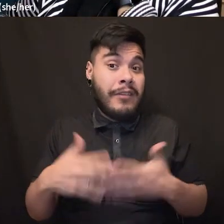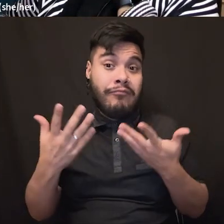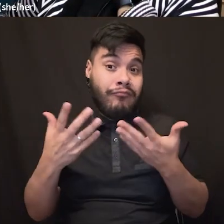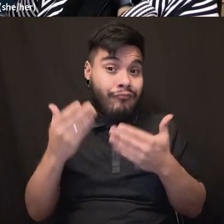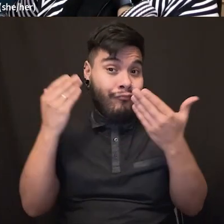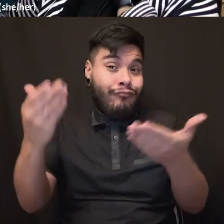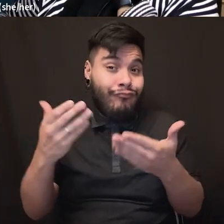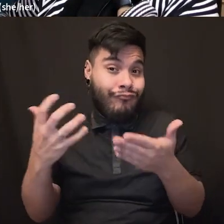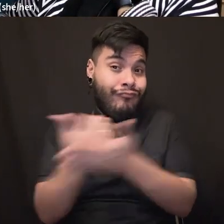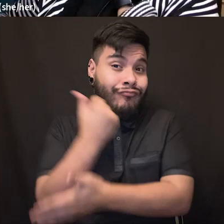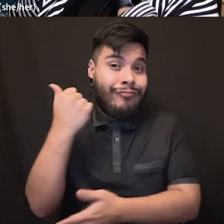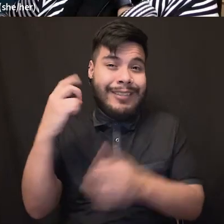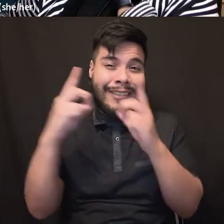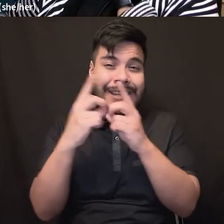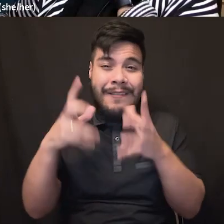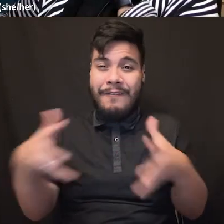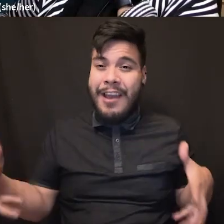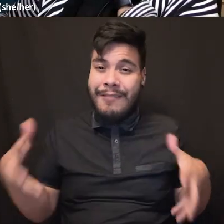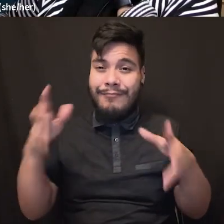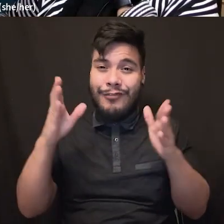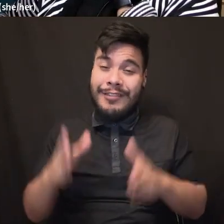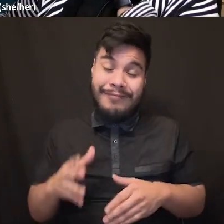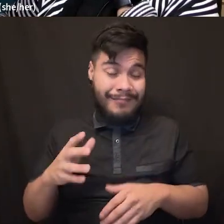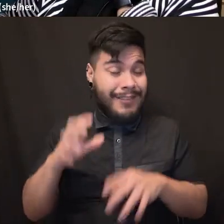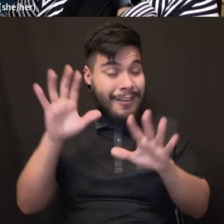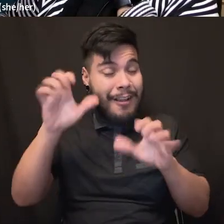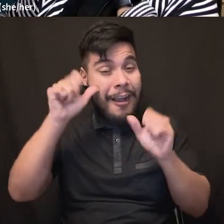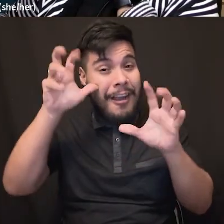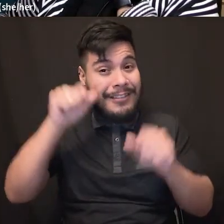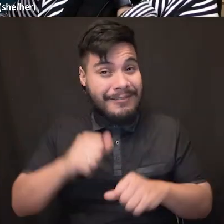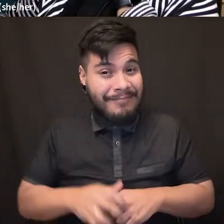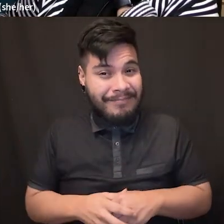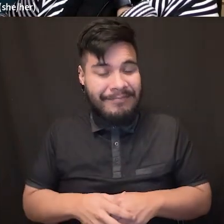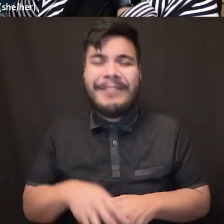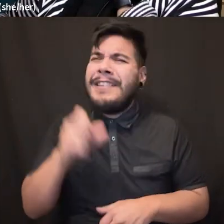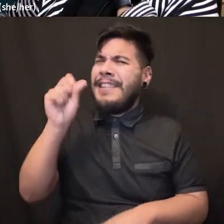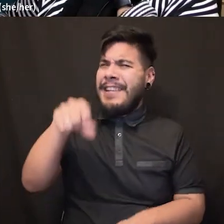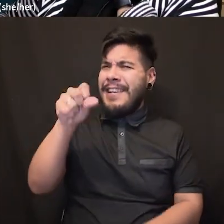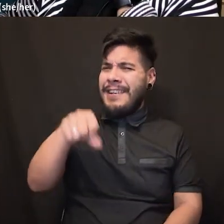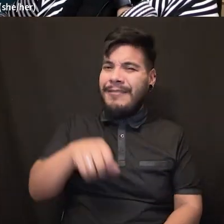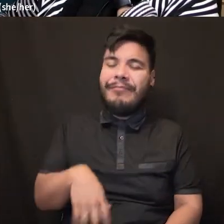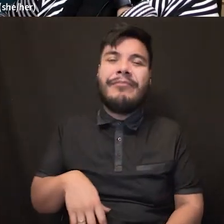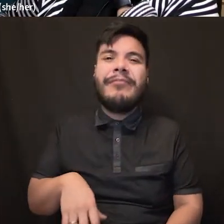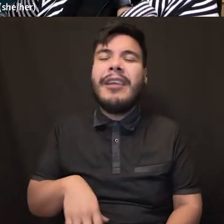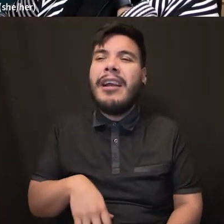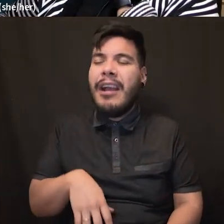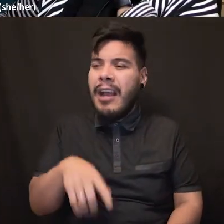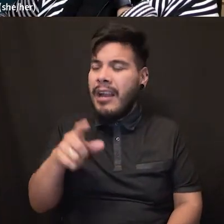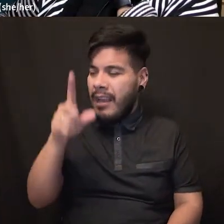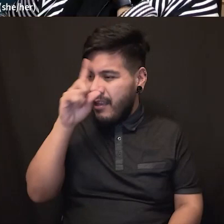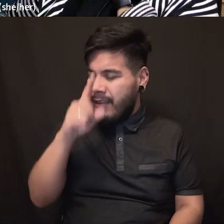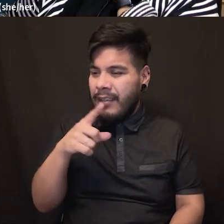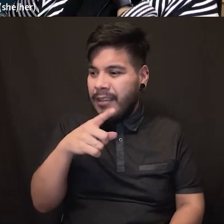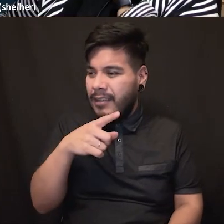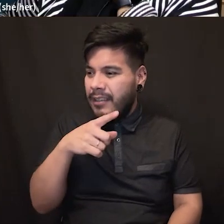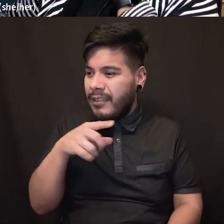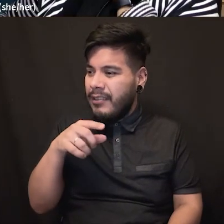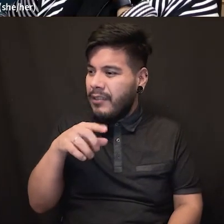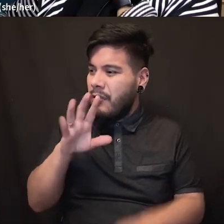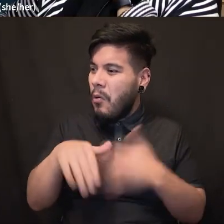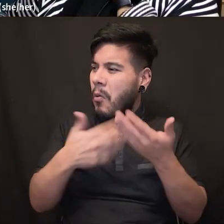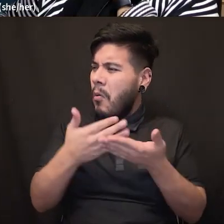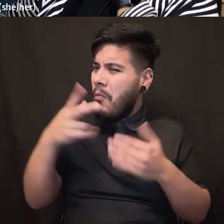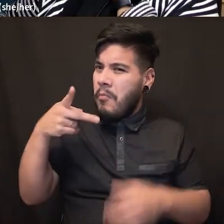awesome. Yeah. Nicole Byer has created a whole podcast around why won't you date me,